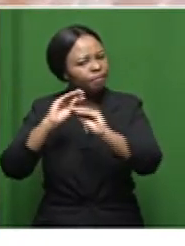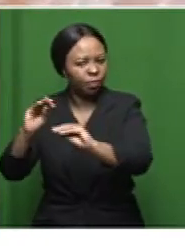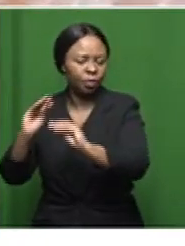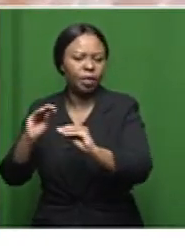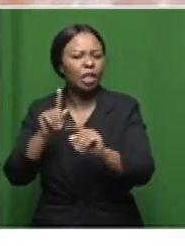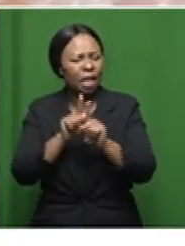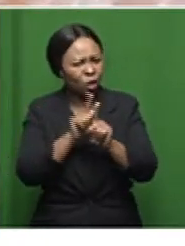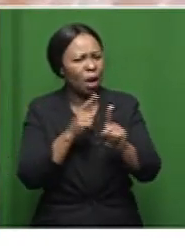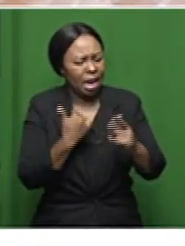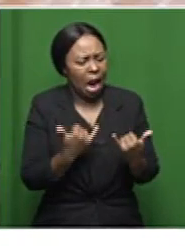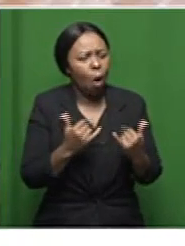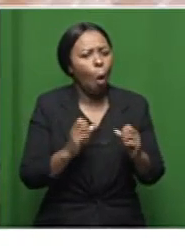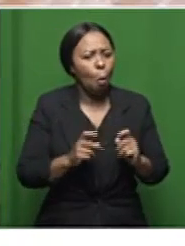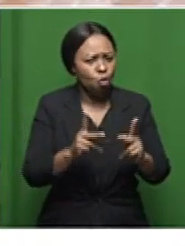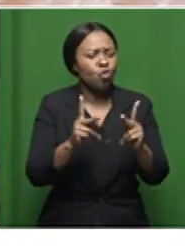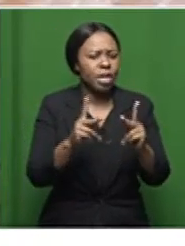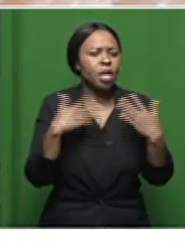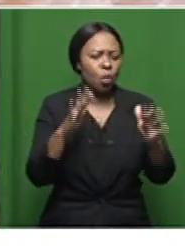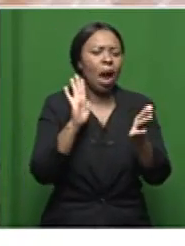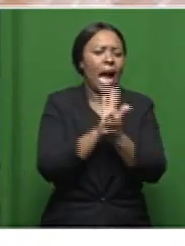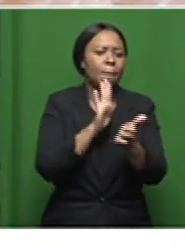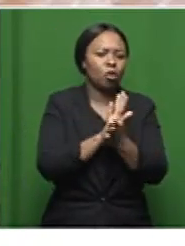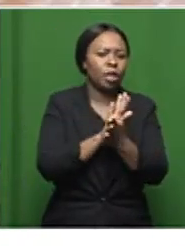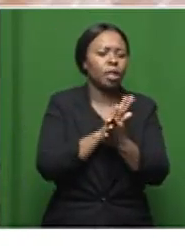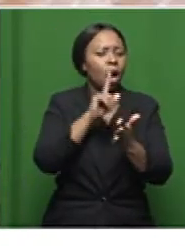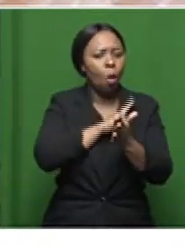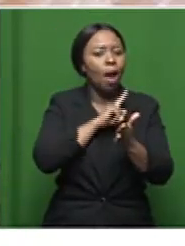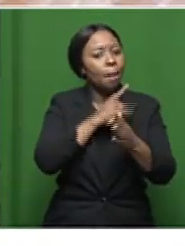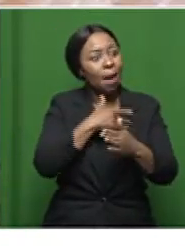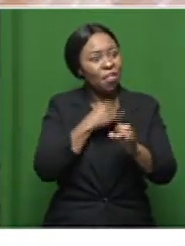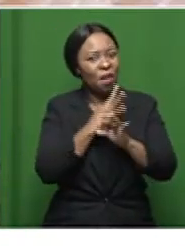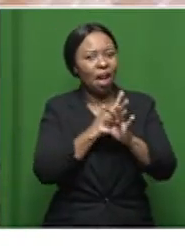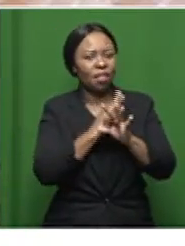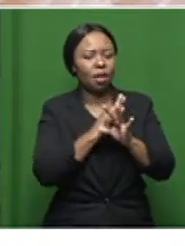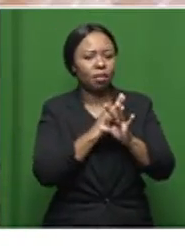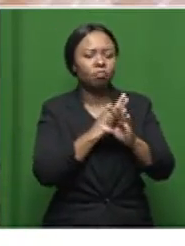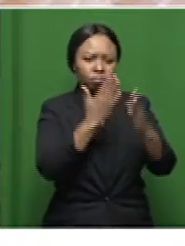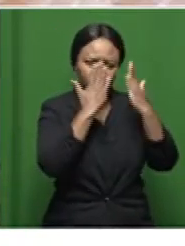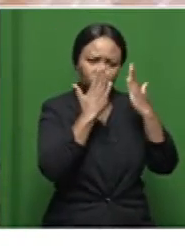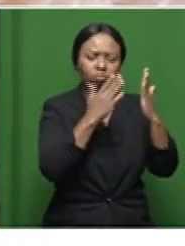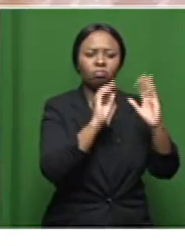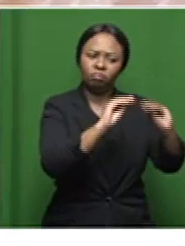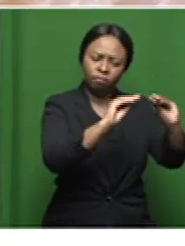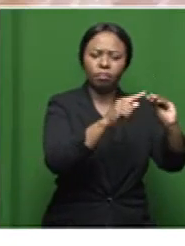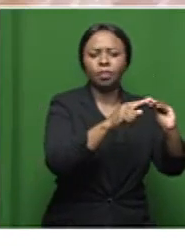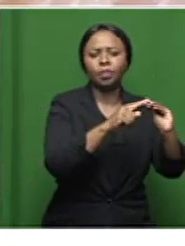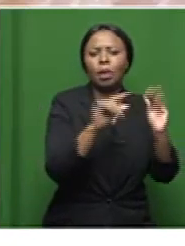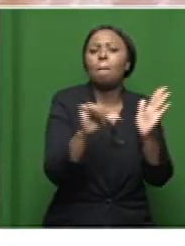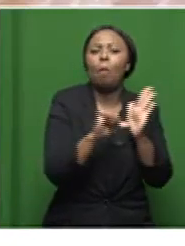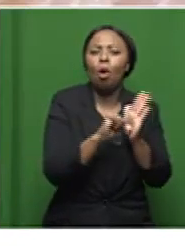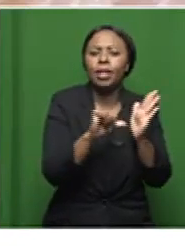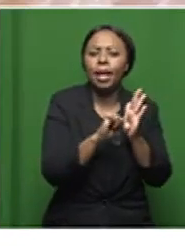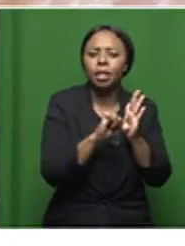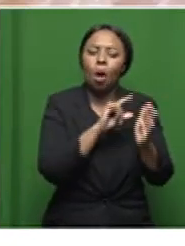like this one, where we are given to actually educate the parents and caregivers of the importance of getting